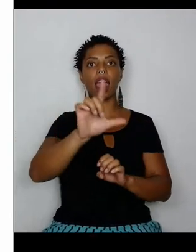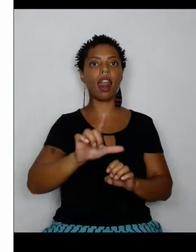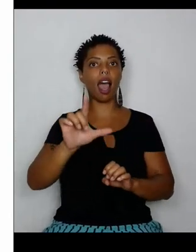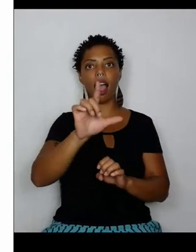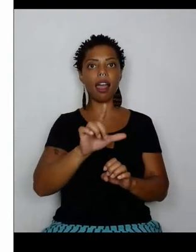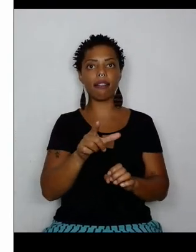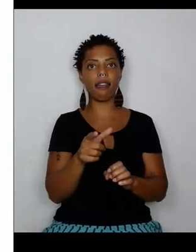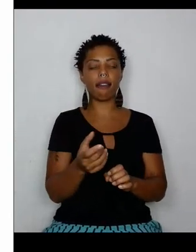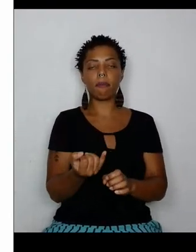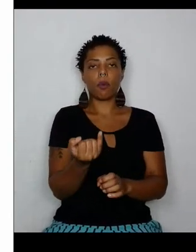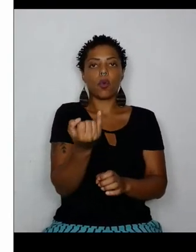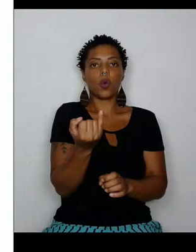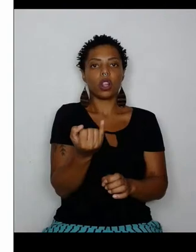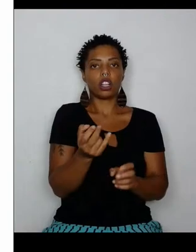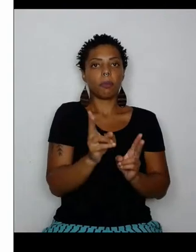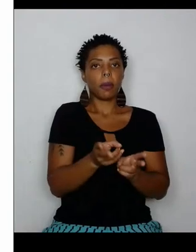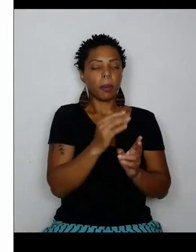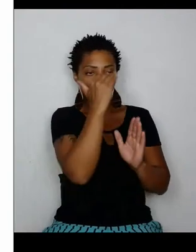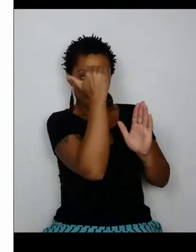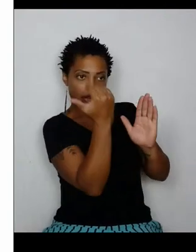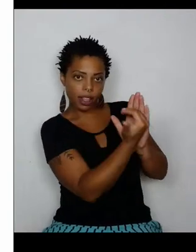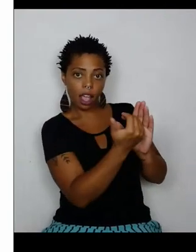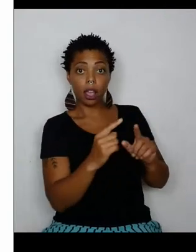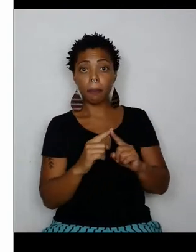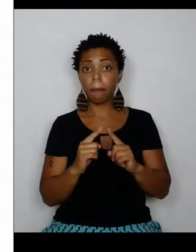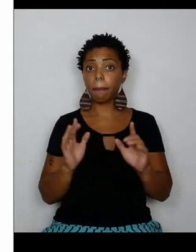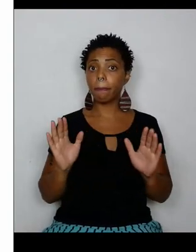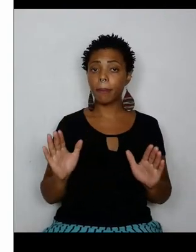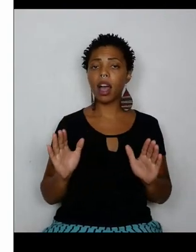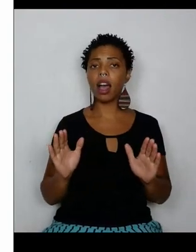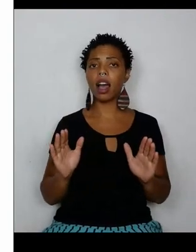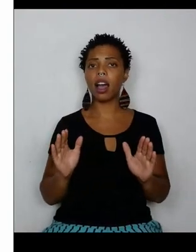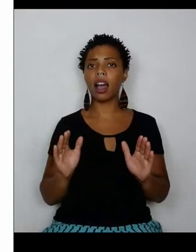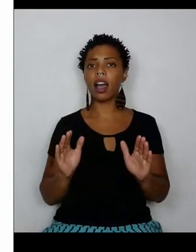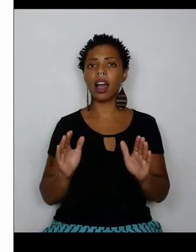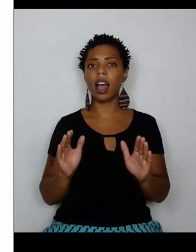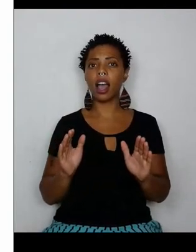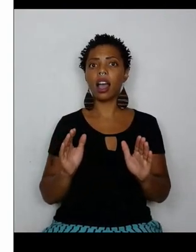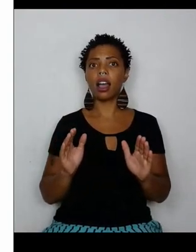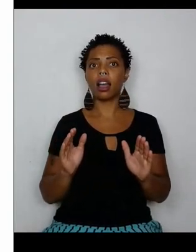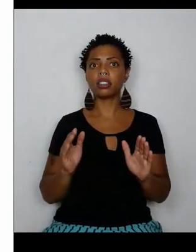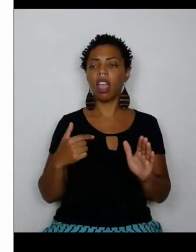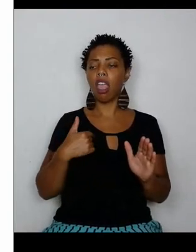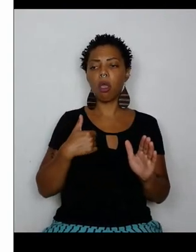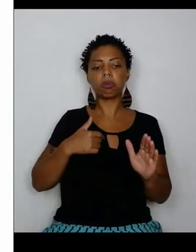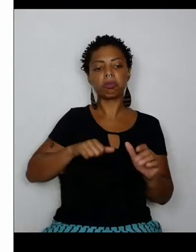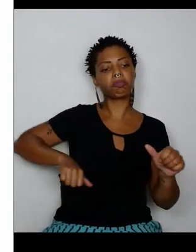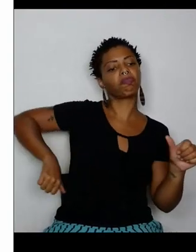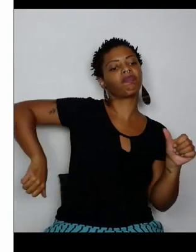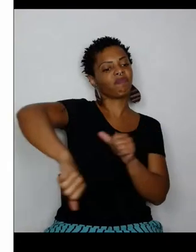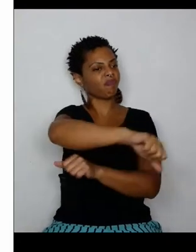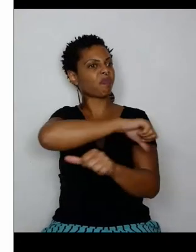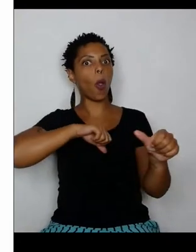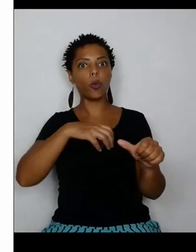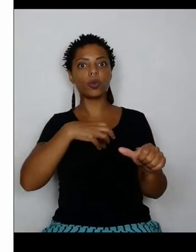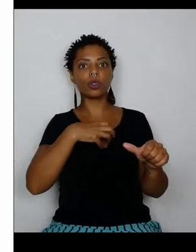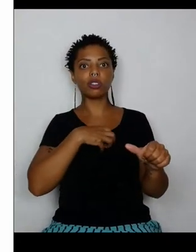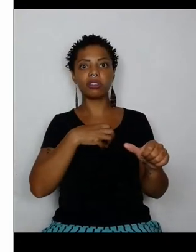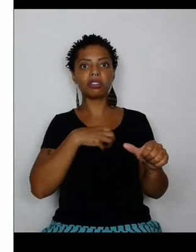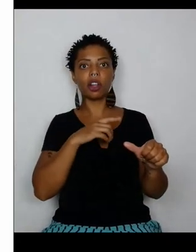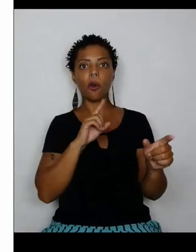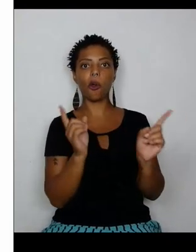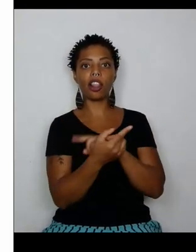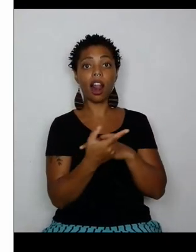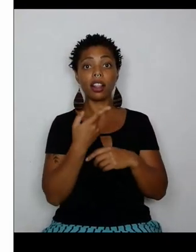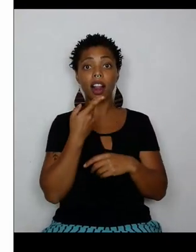conventional order on its head he concludes the volume with what he calls a preface echoing the